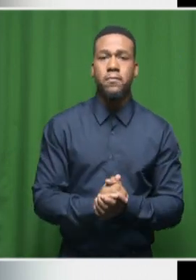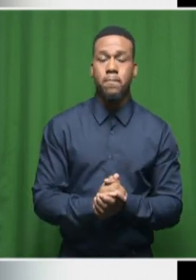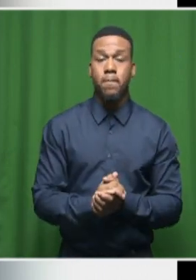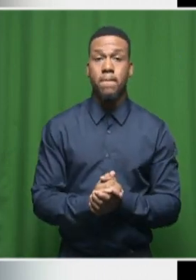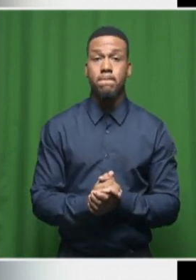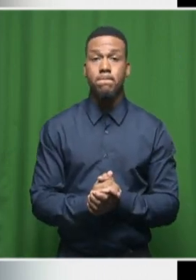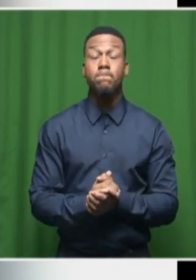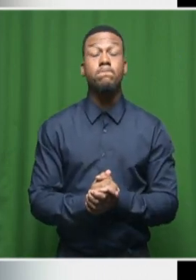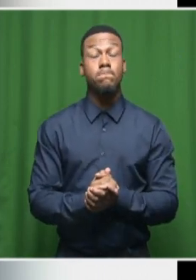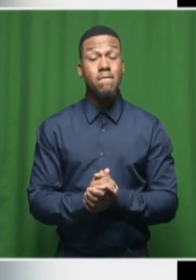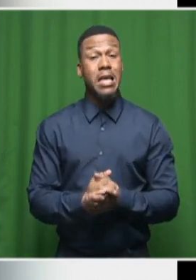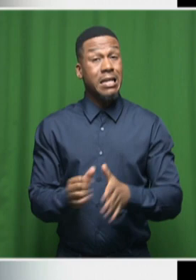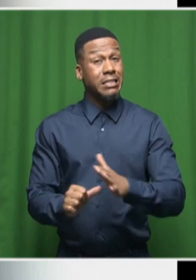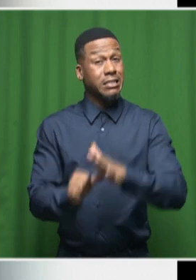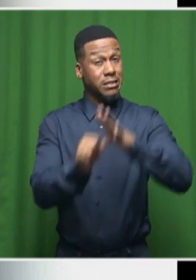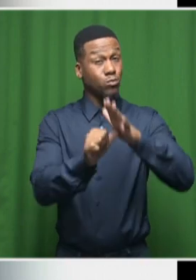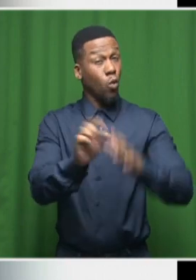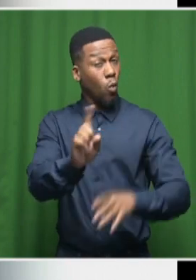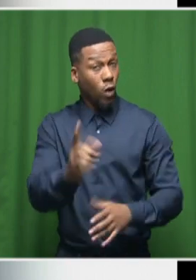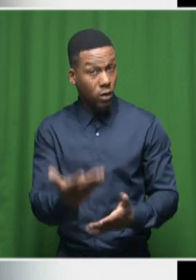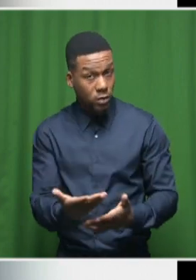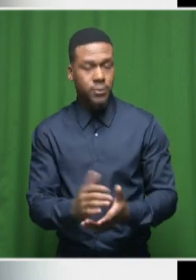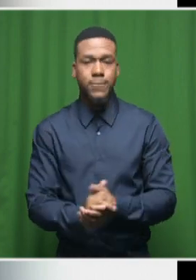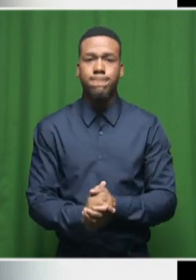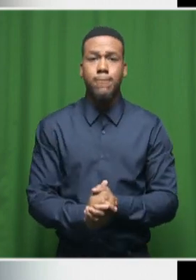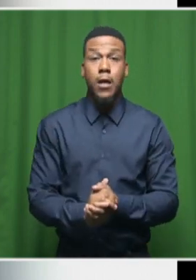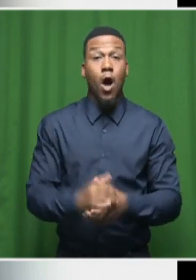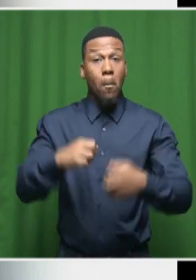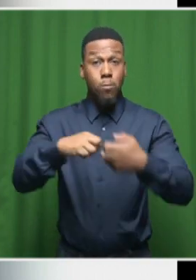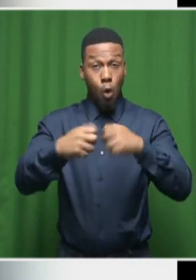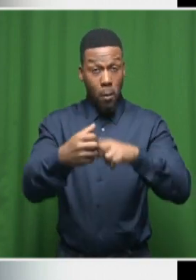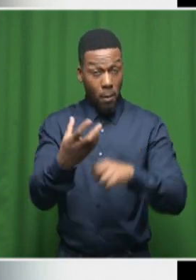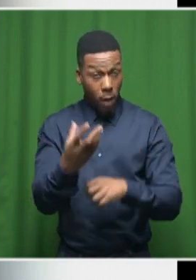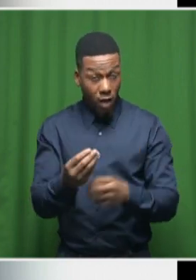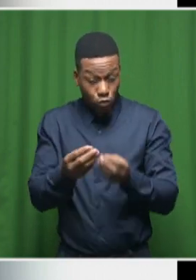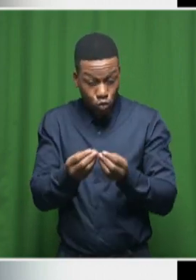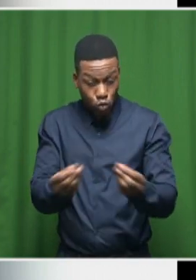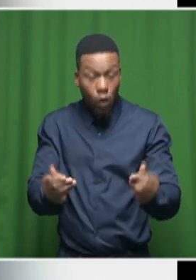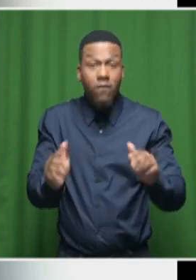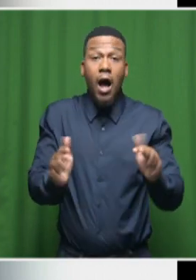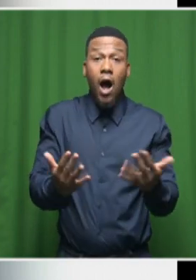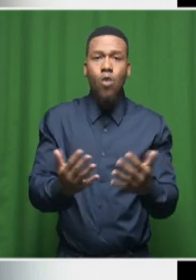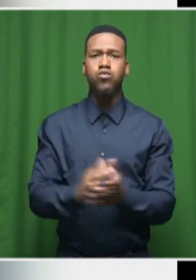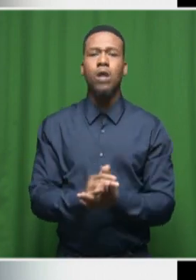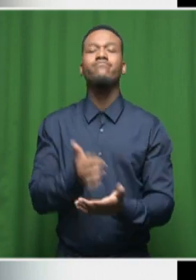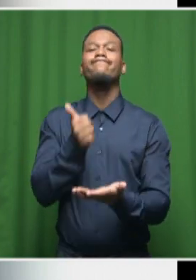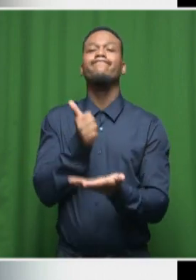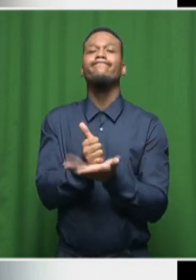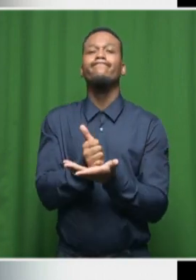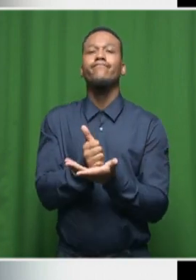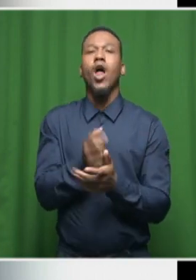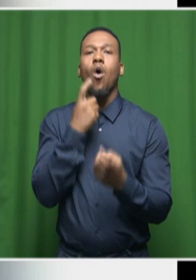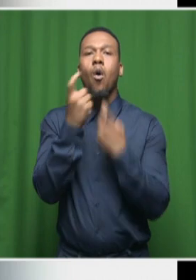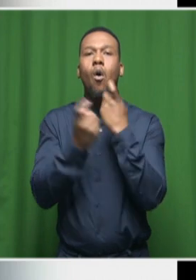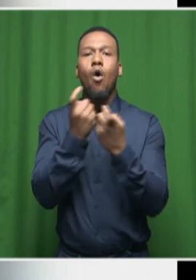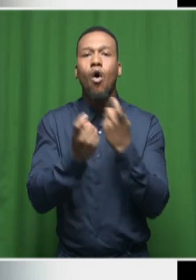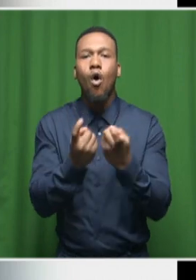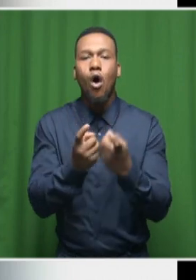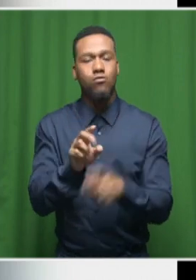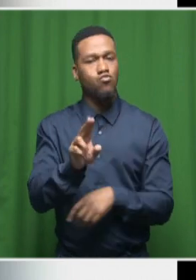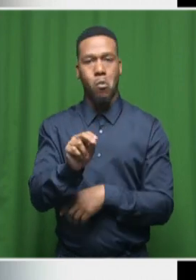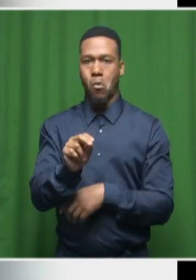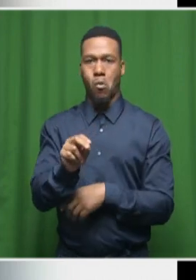to us is that the only way we're going to solve the problems of this country is not sitting back and complaining about government, but it's us as